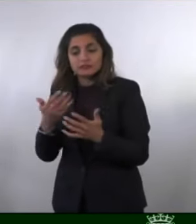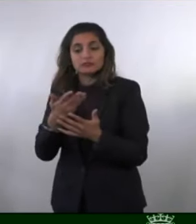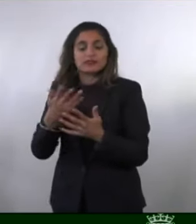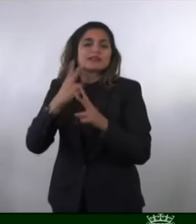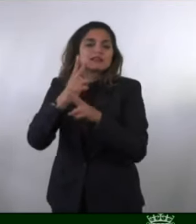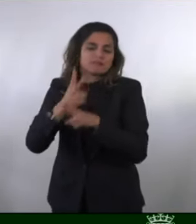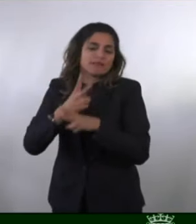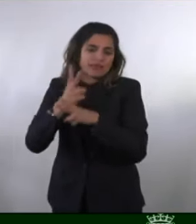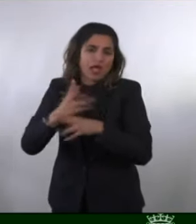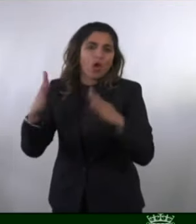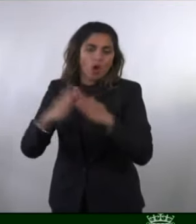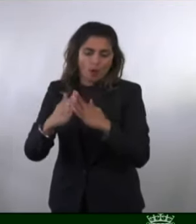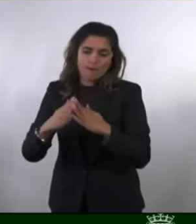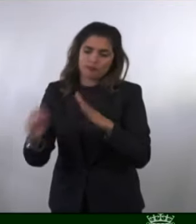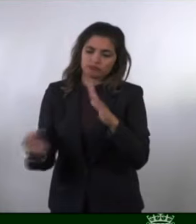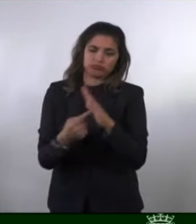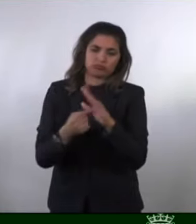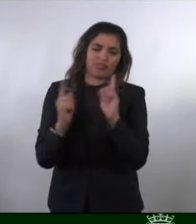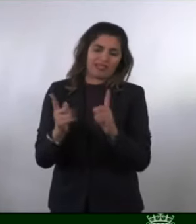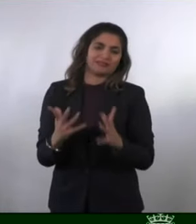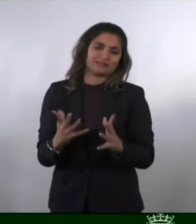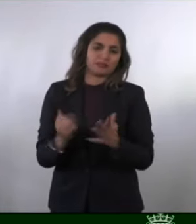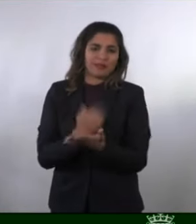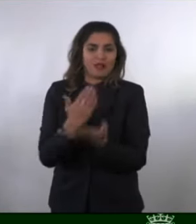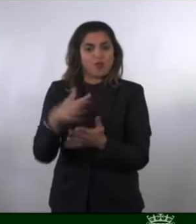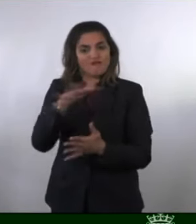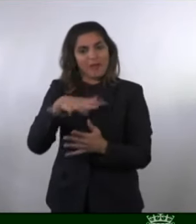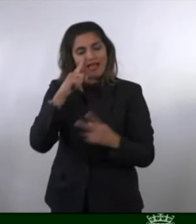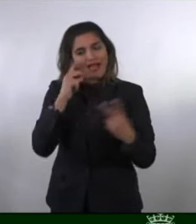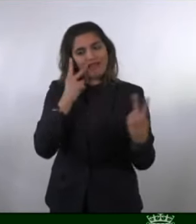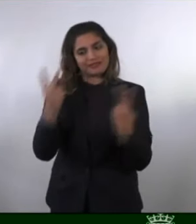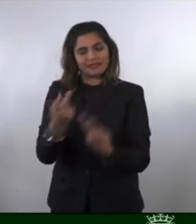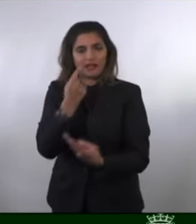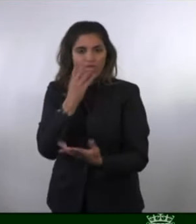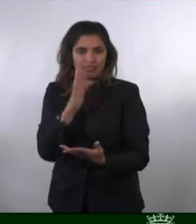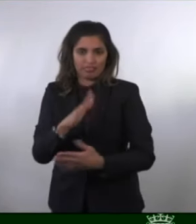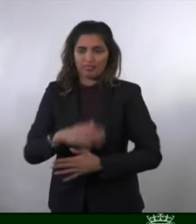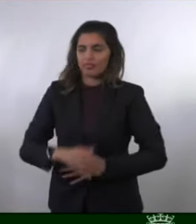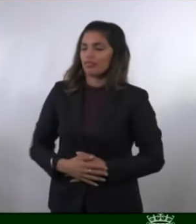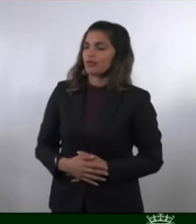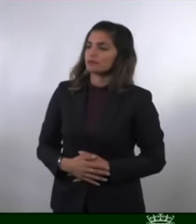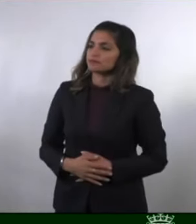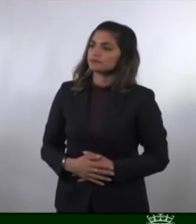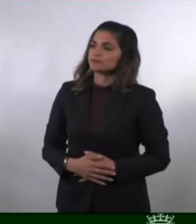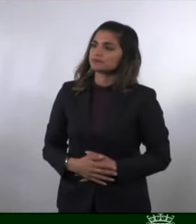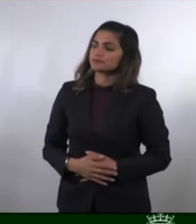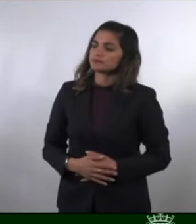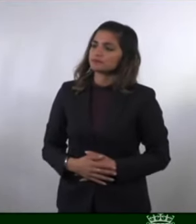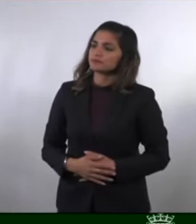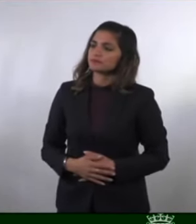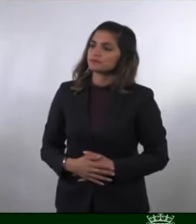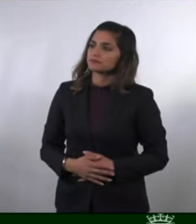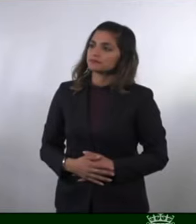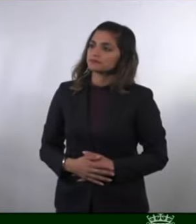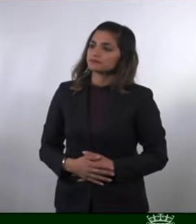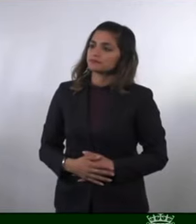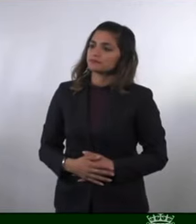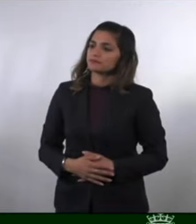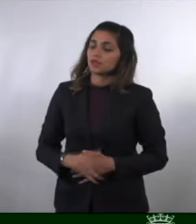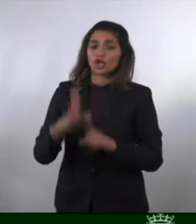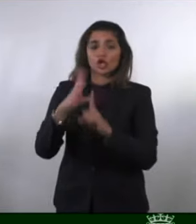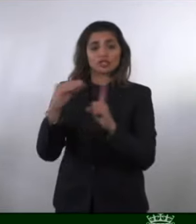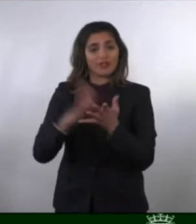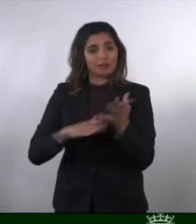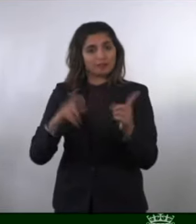allow people to see their loved ones. Craig Williams. Thank you, Madam Deputy Speaker. Can I thank the Prime Minister